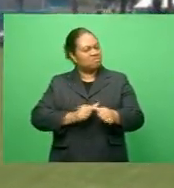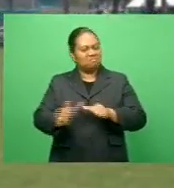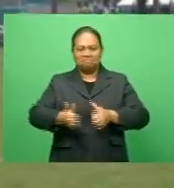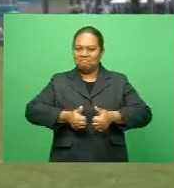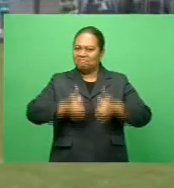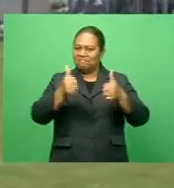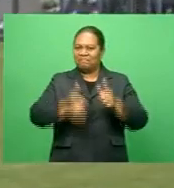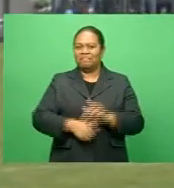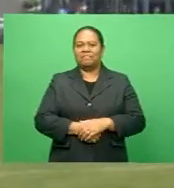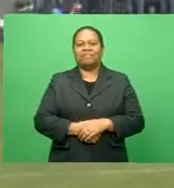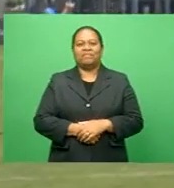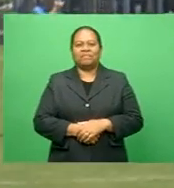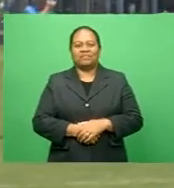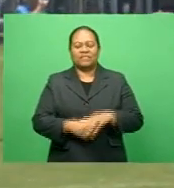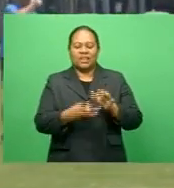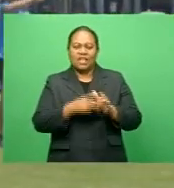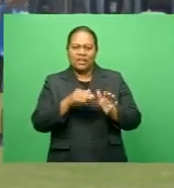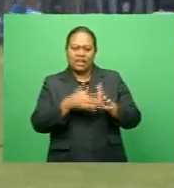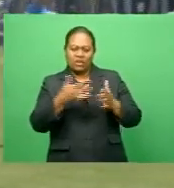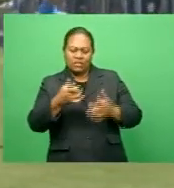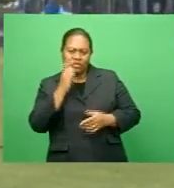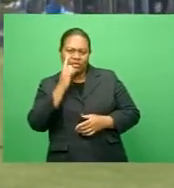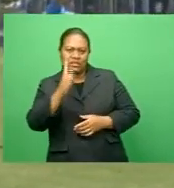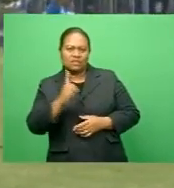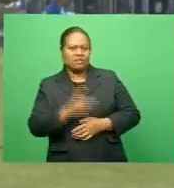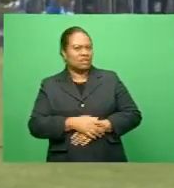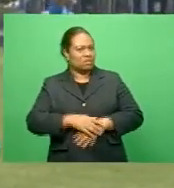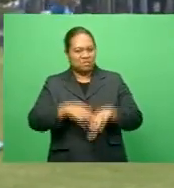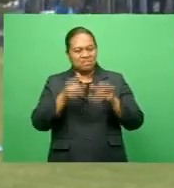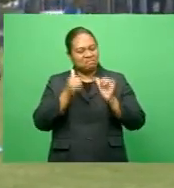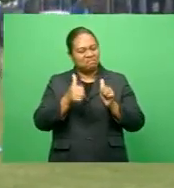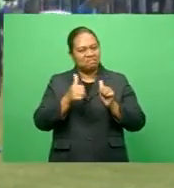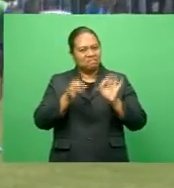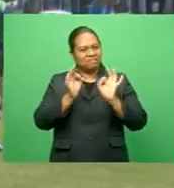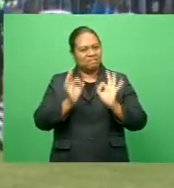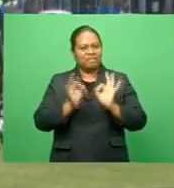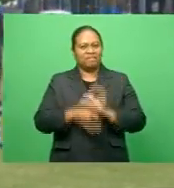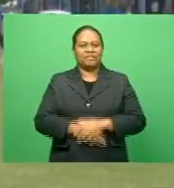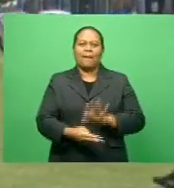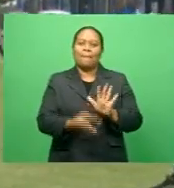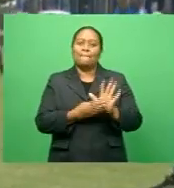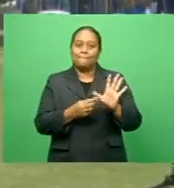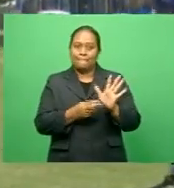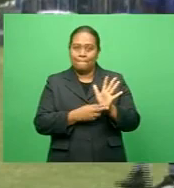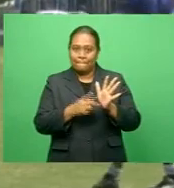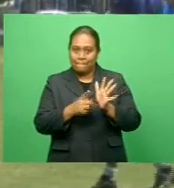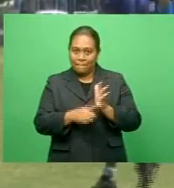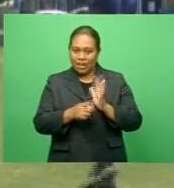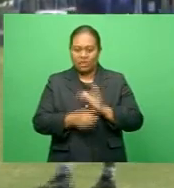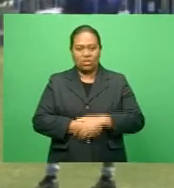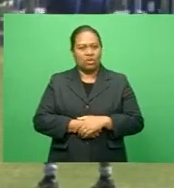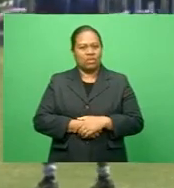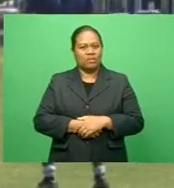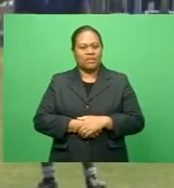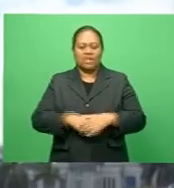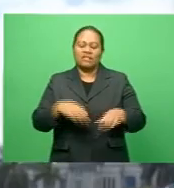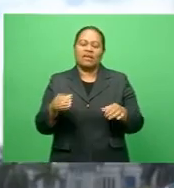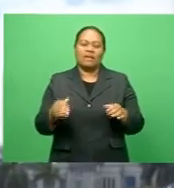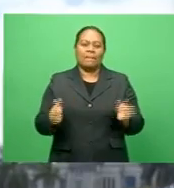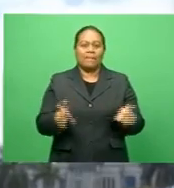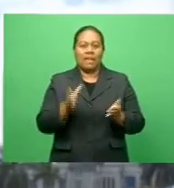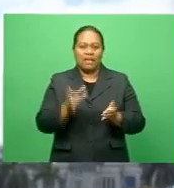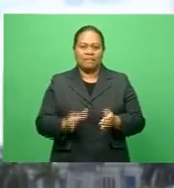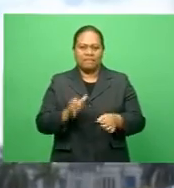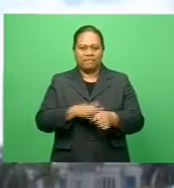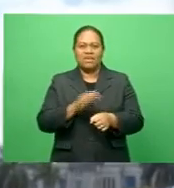about. It's about scoring tries. And if you've got somebody who's confident to do that, it's fantastic to have. Johnny Manu is what we call a playmaker. And